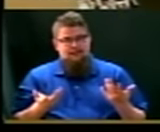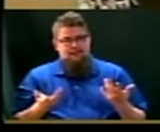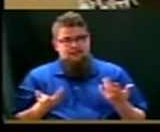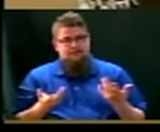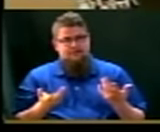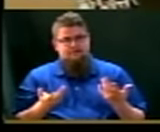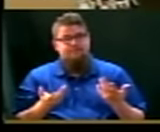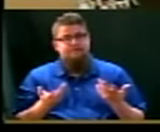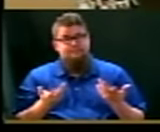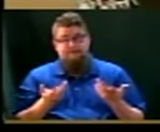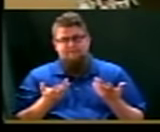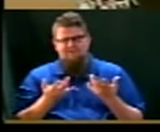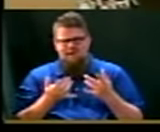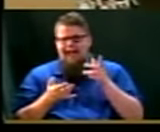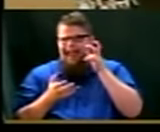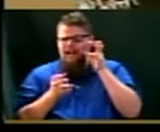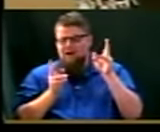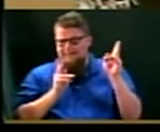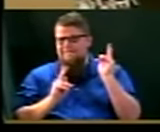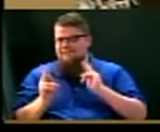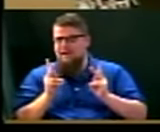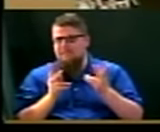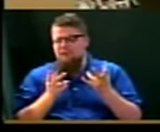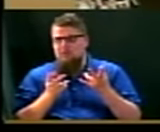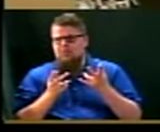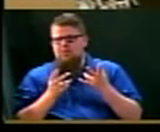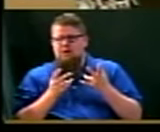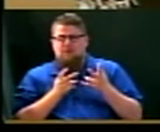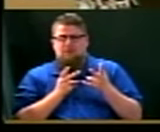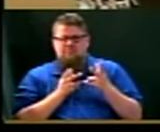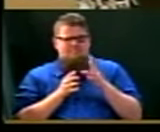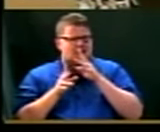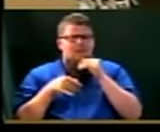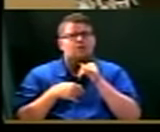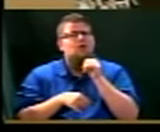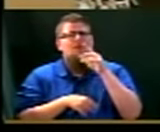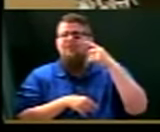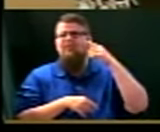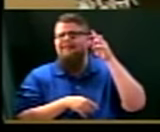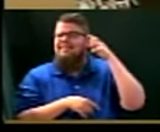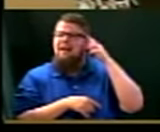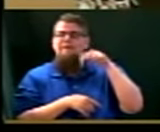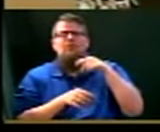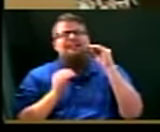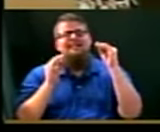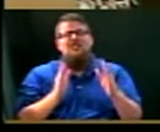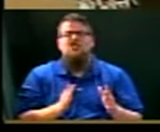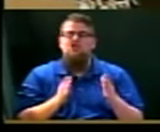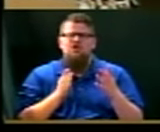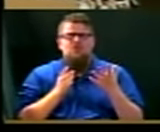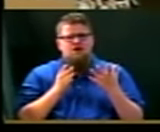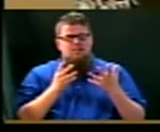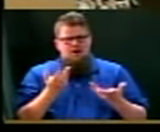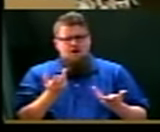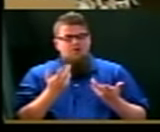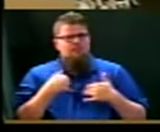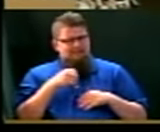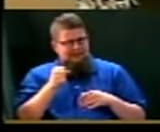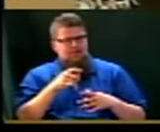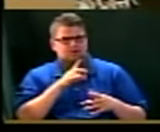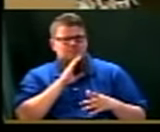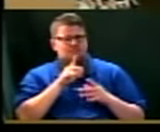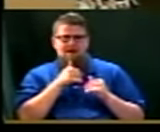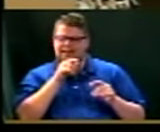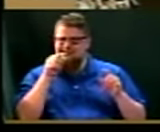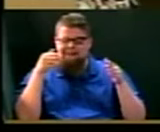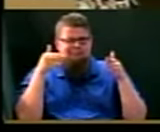And when I hear people say we're not taking about thinking about the teachers, we're not thinking about, we have an MOU with the teachers. We're not